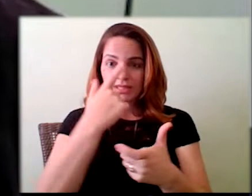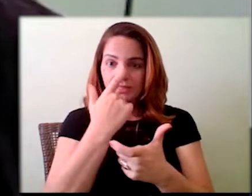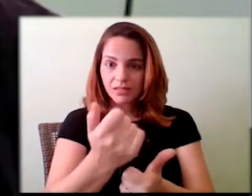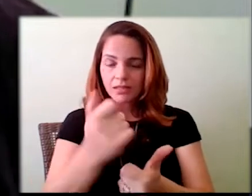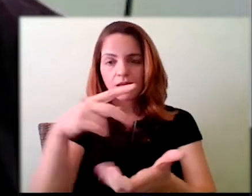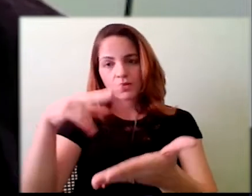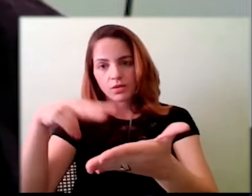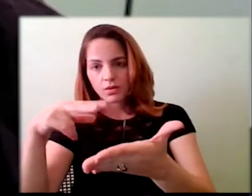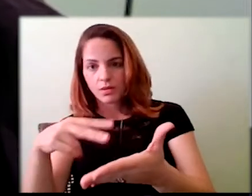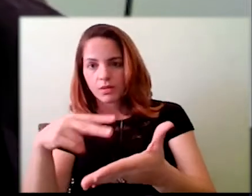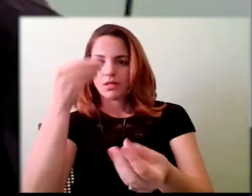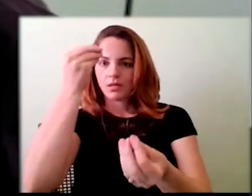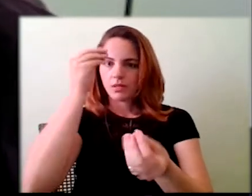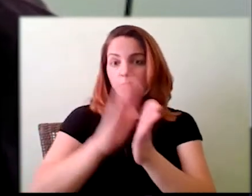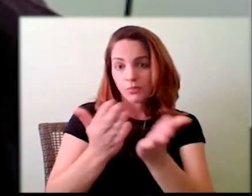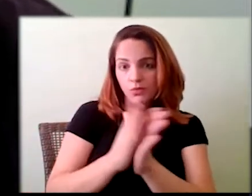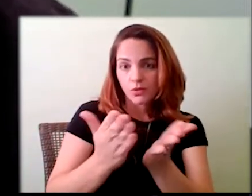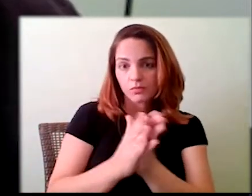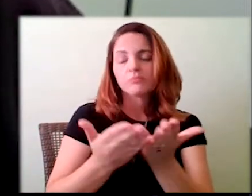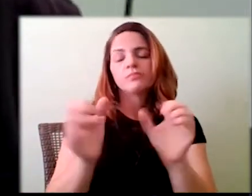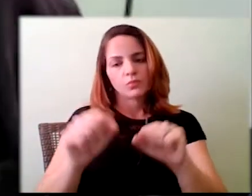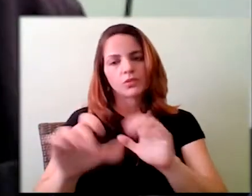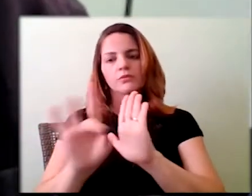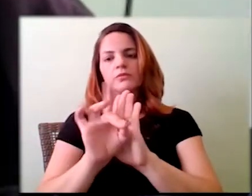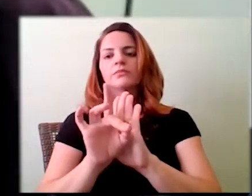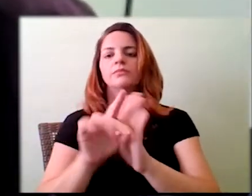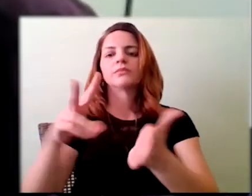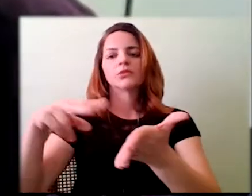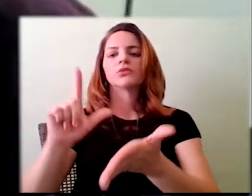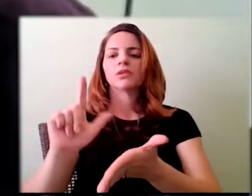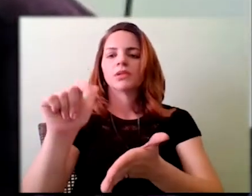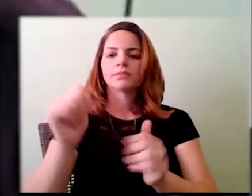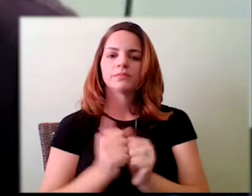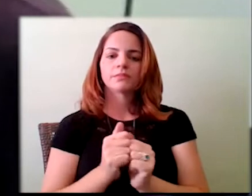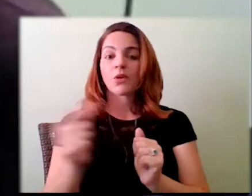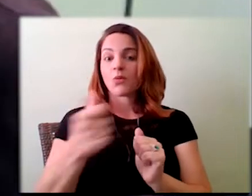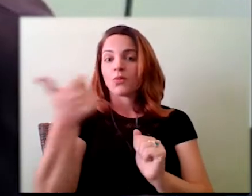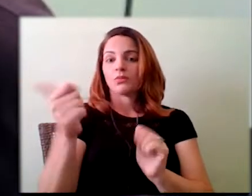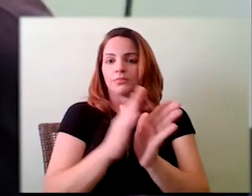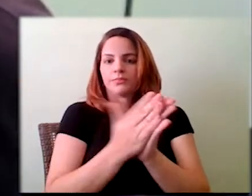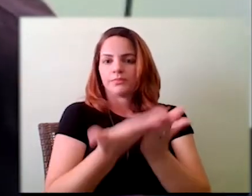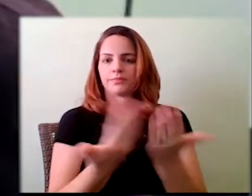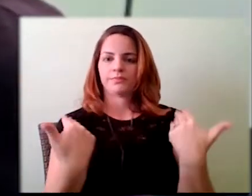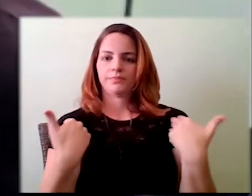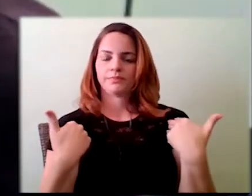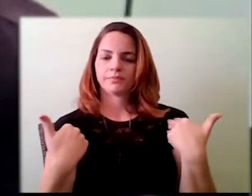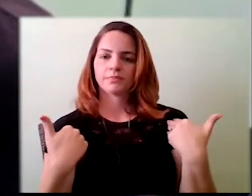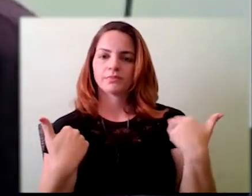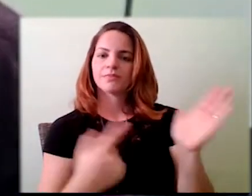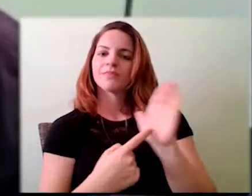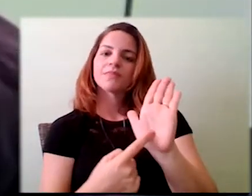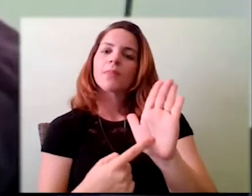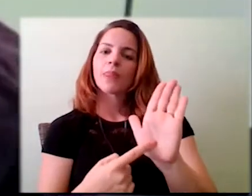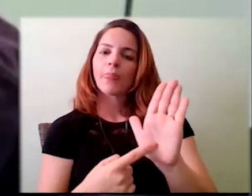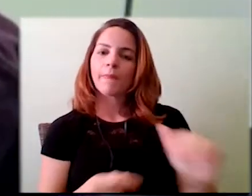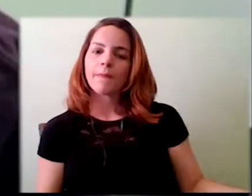if you want to reach out to the authors on their social media. All right, the next one is this, and you'll